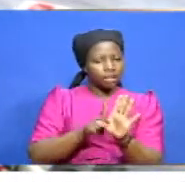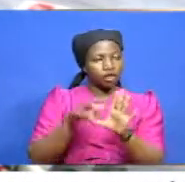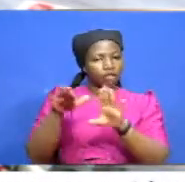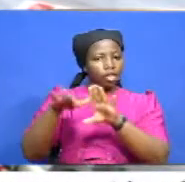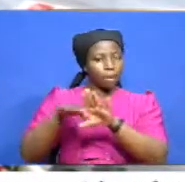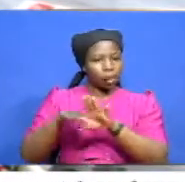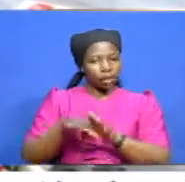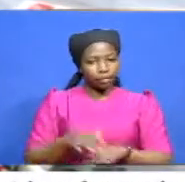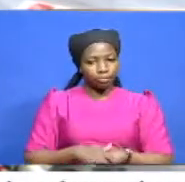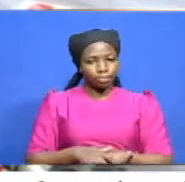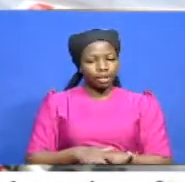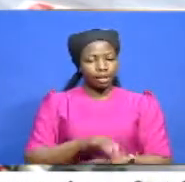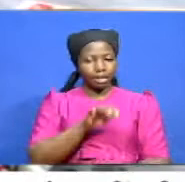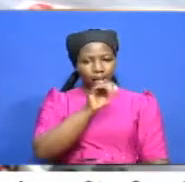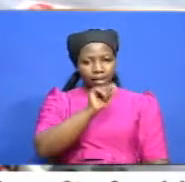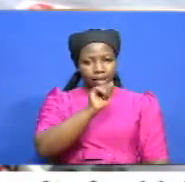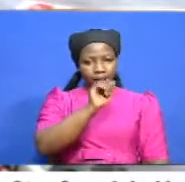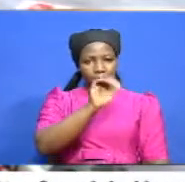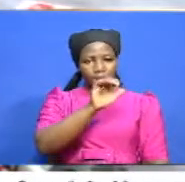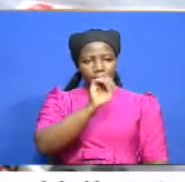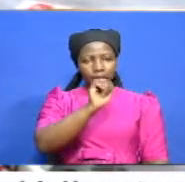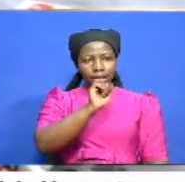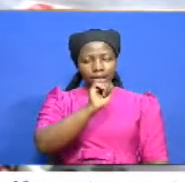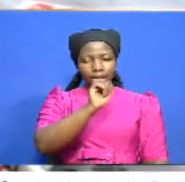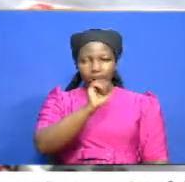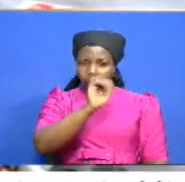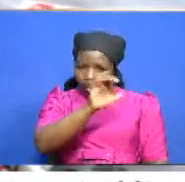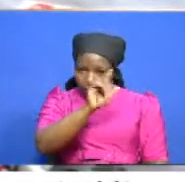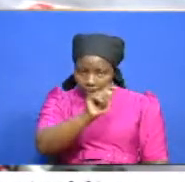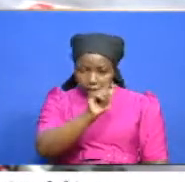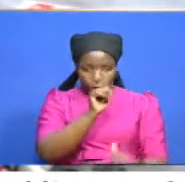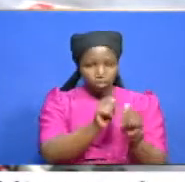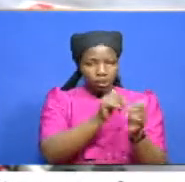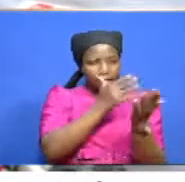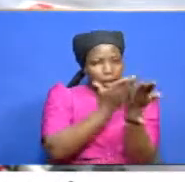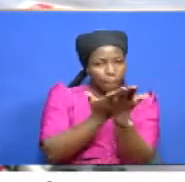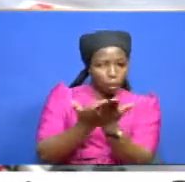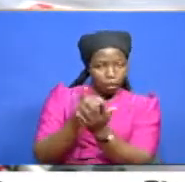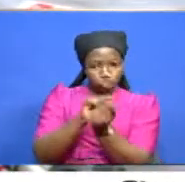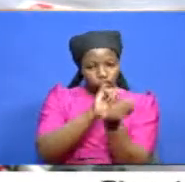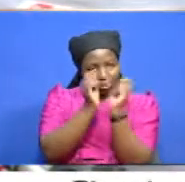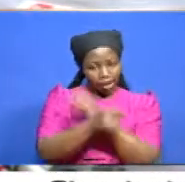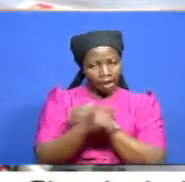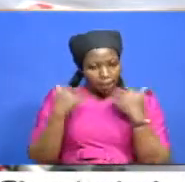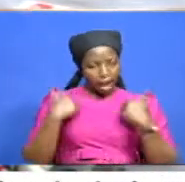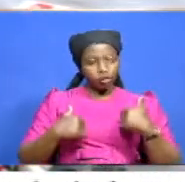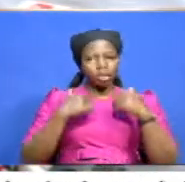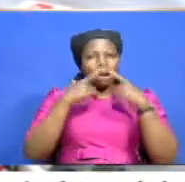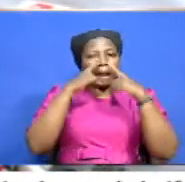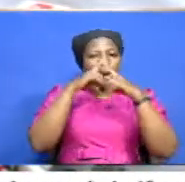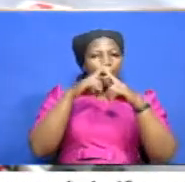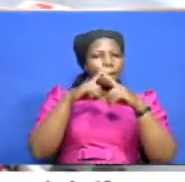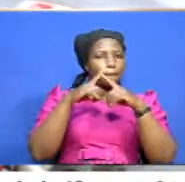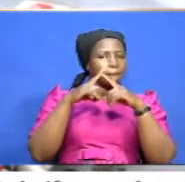acts that are proposed for amendment, I will just highlight a few of them. One of it